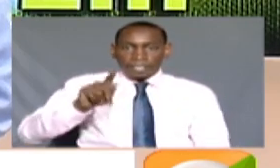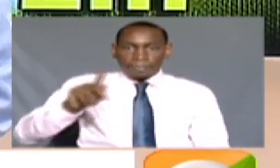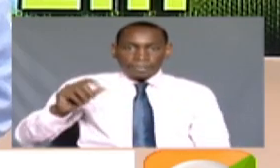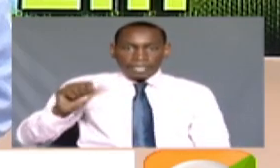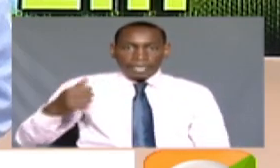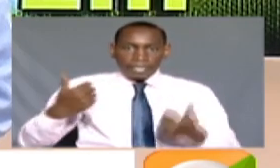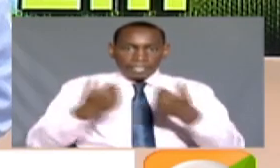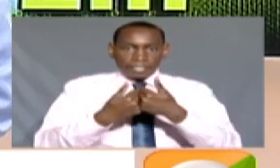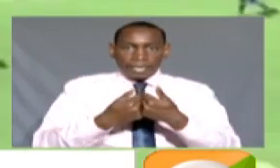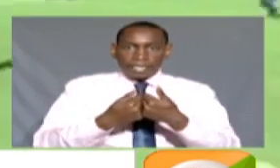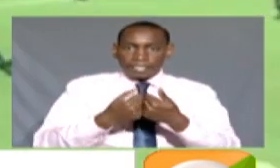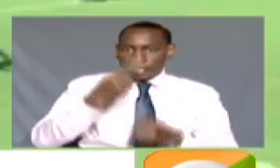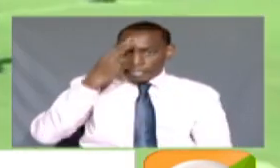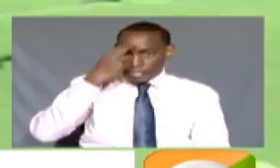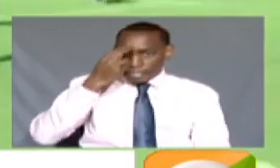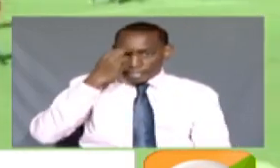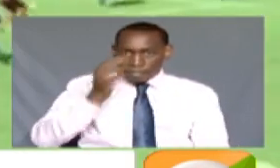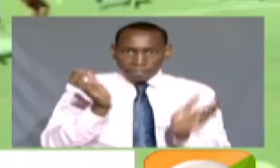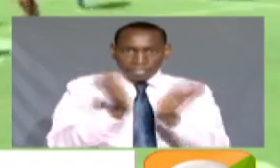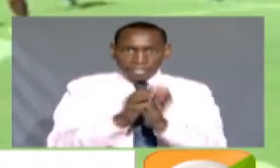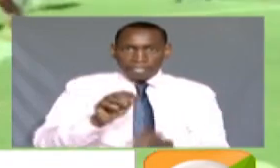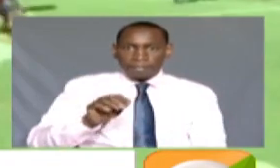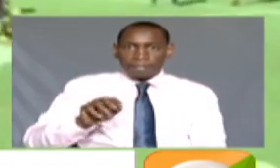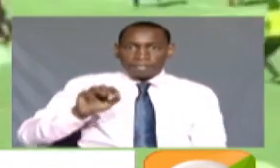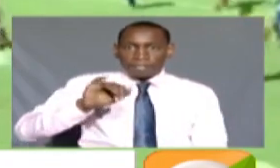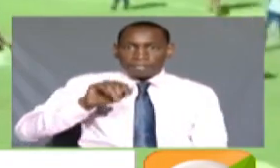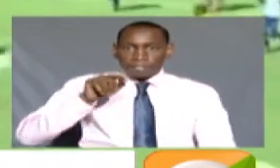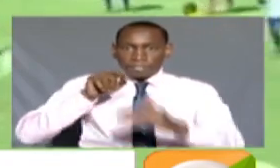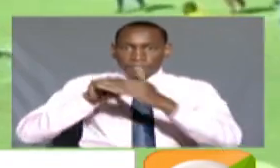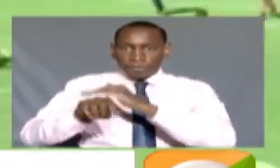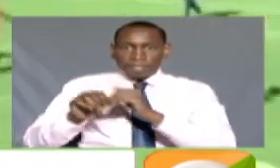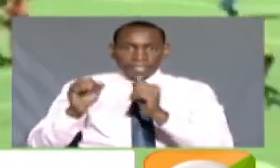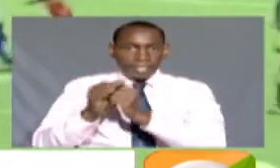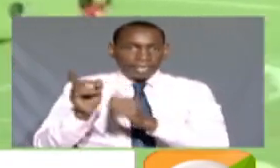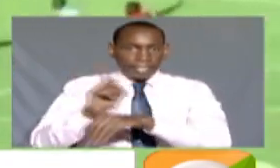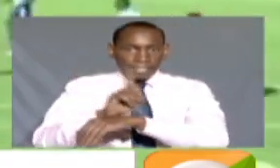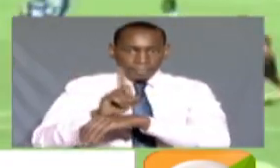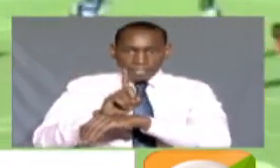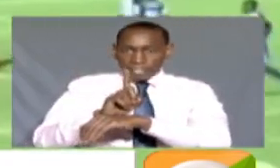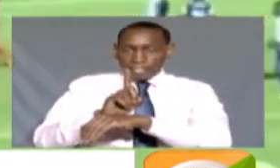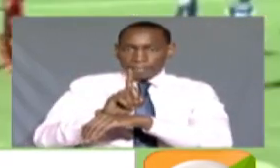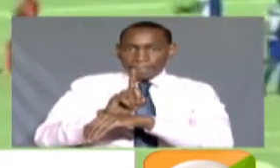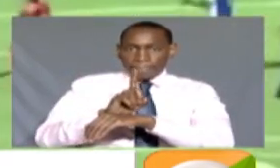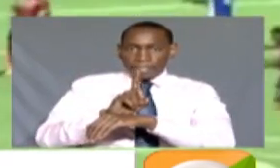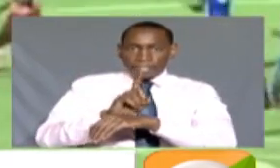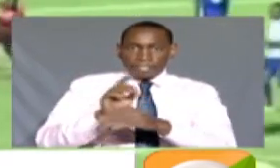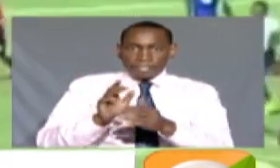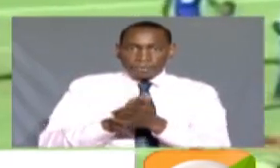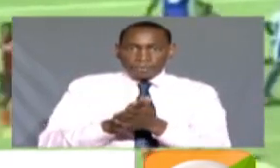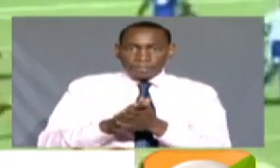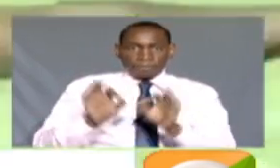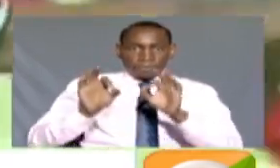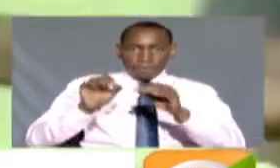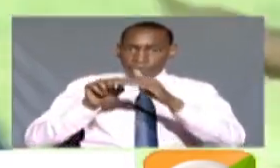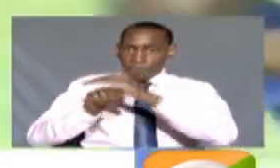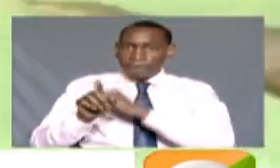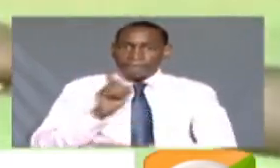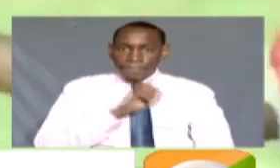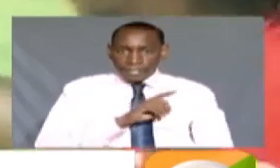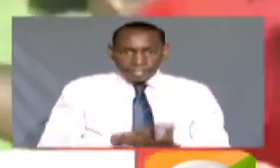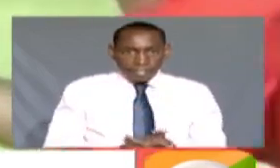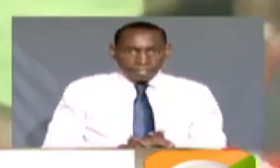afternoon. Now, John Mark McWhirter gave AFC Leopards the lead in the 13th minute, finding the back of the net in style with a clinical